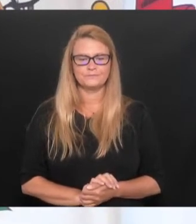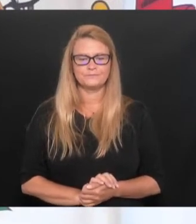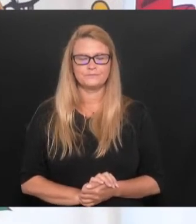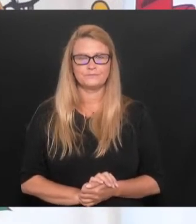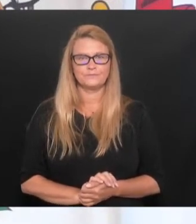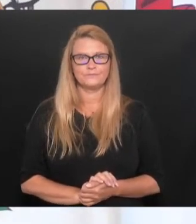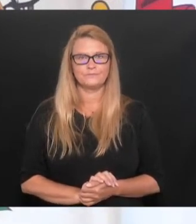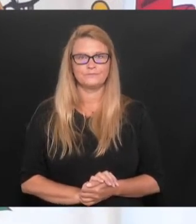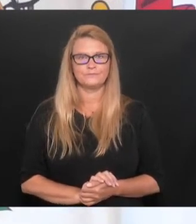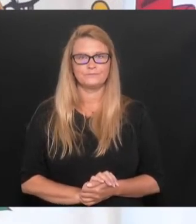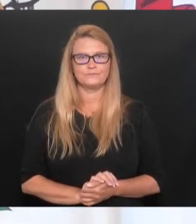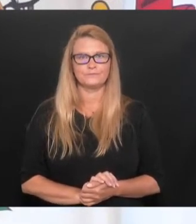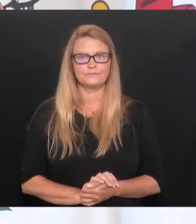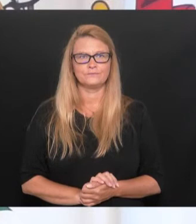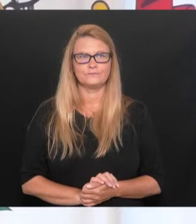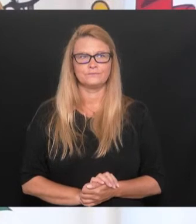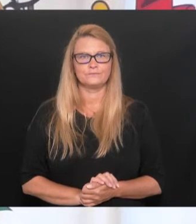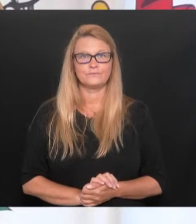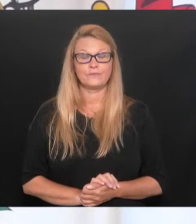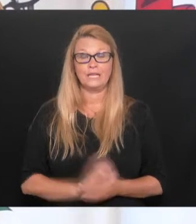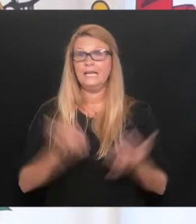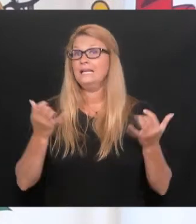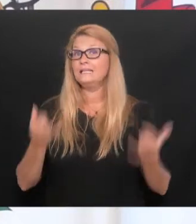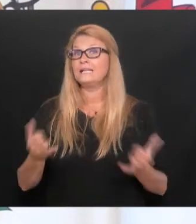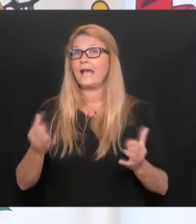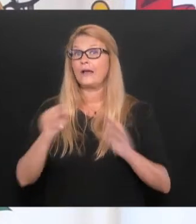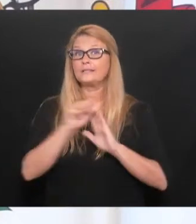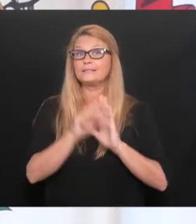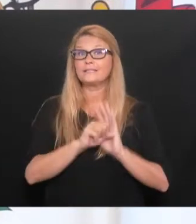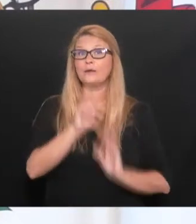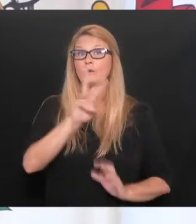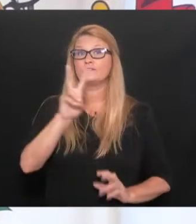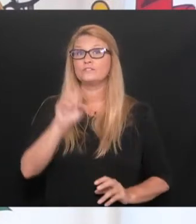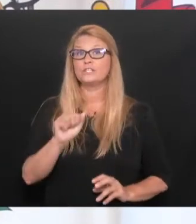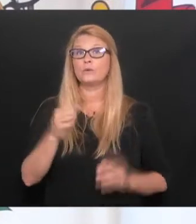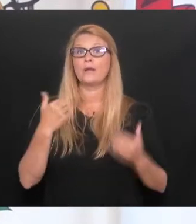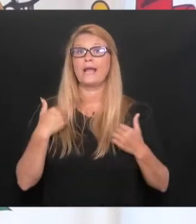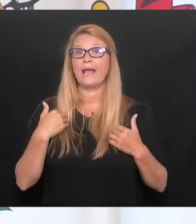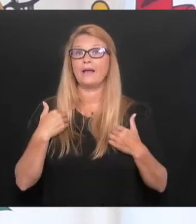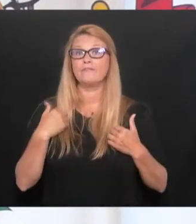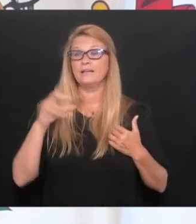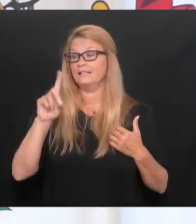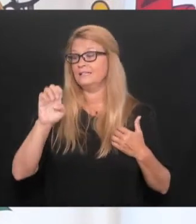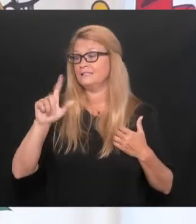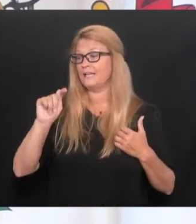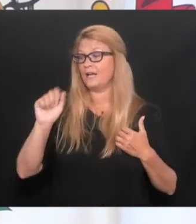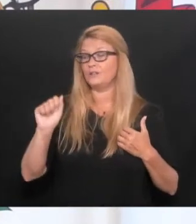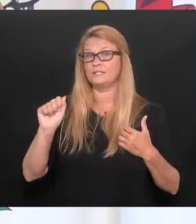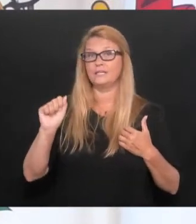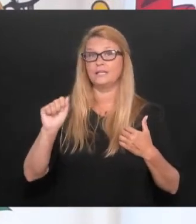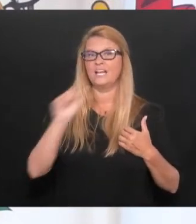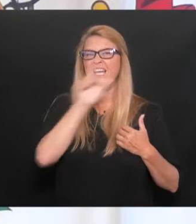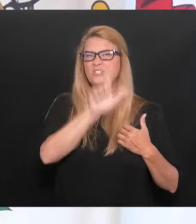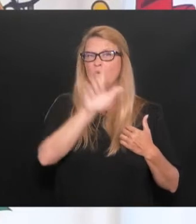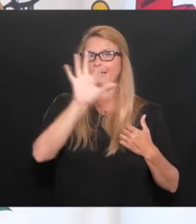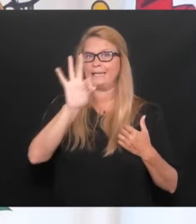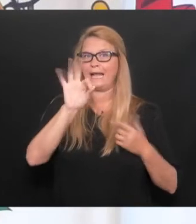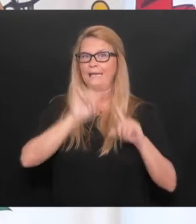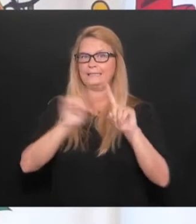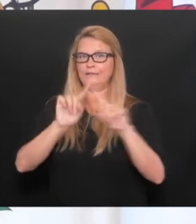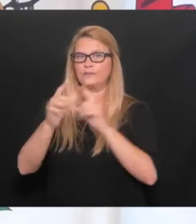right now, in the state of West Virginia, we now have the Delta variant in 29